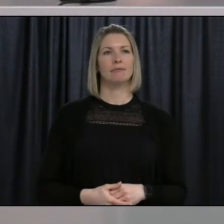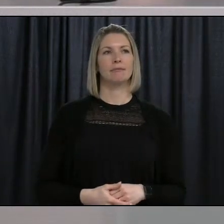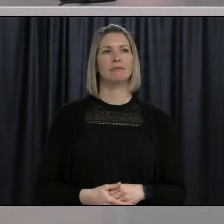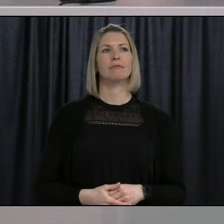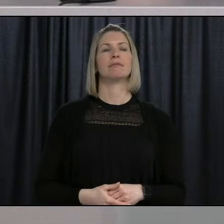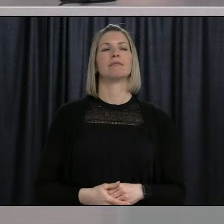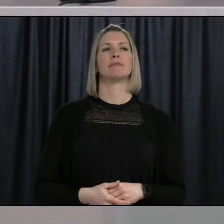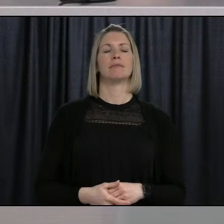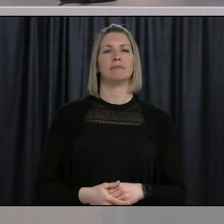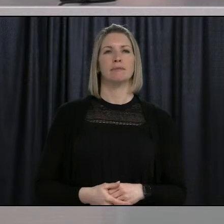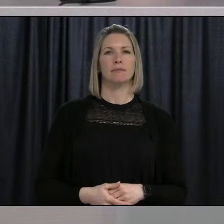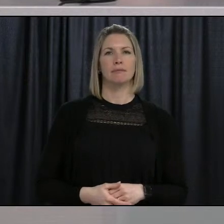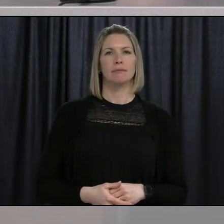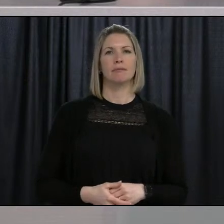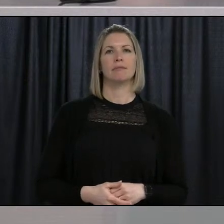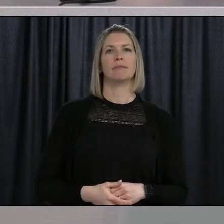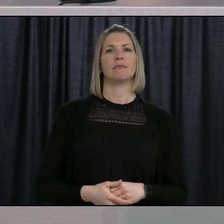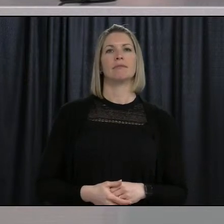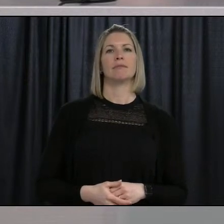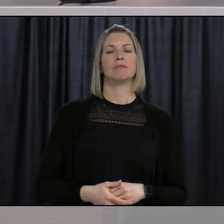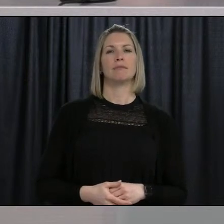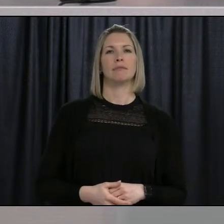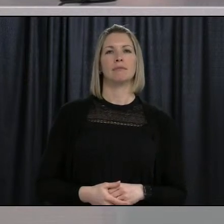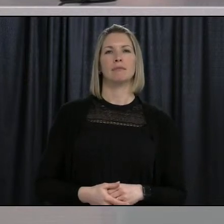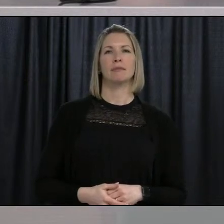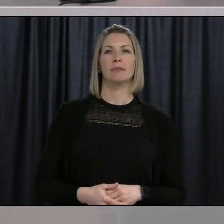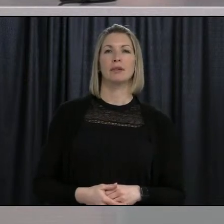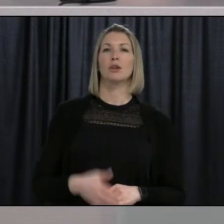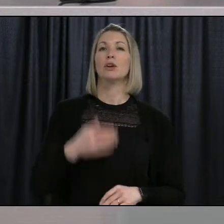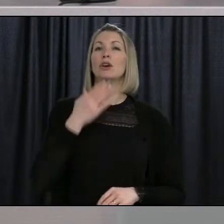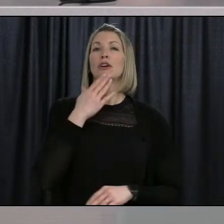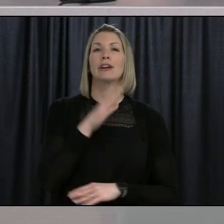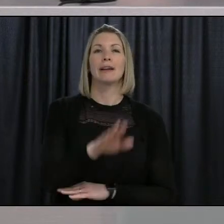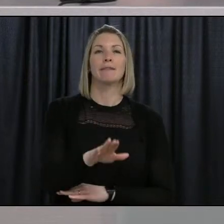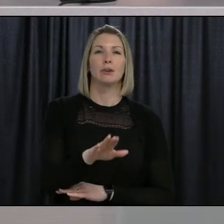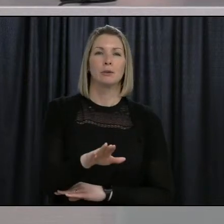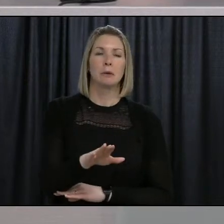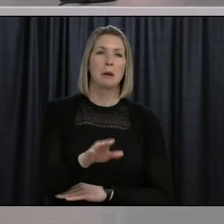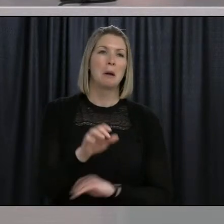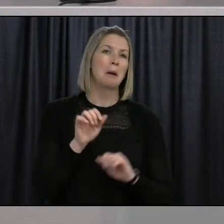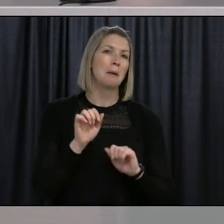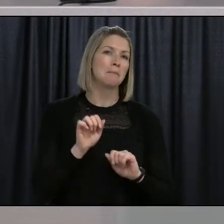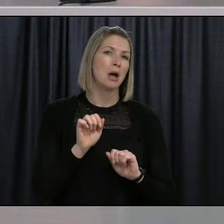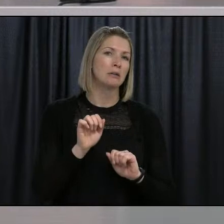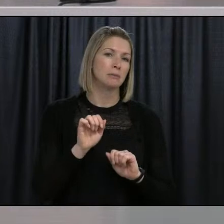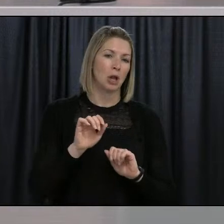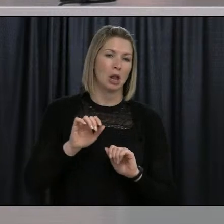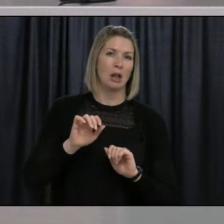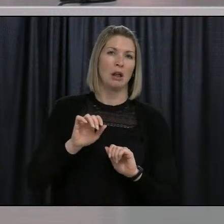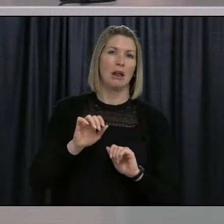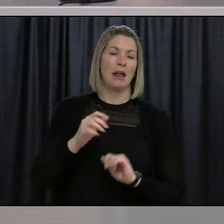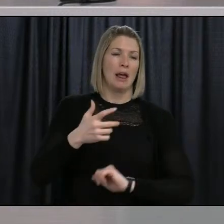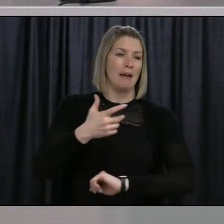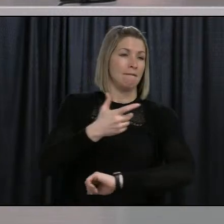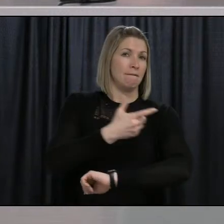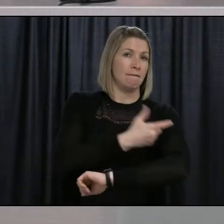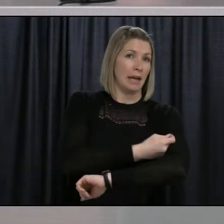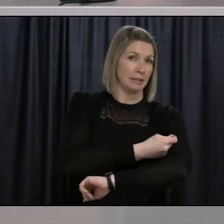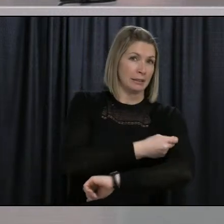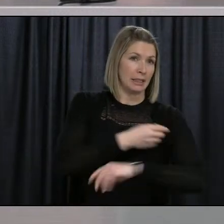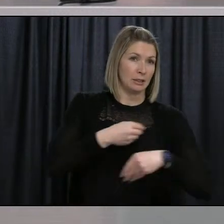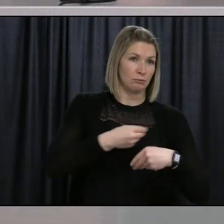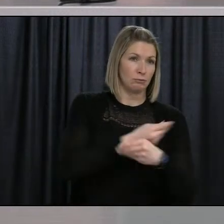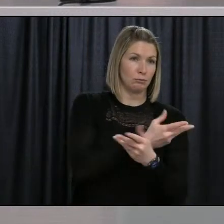Yes, good afternoon. I was wondering if you can give an update on vaccine distribution within Indigenous